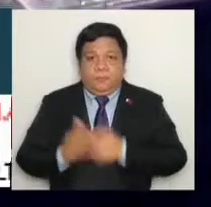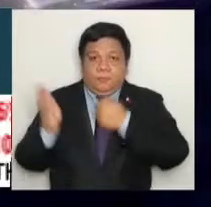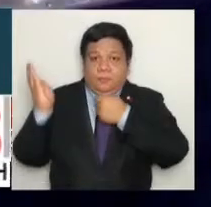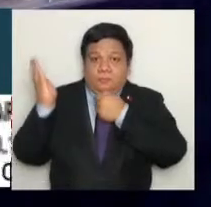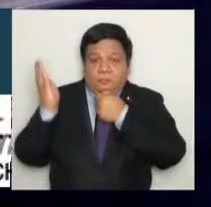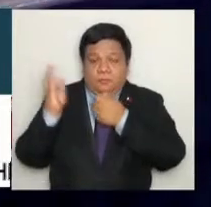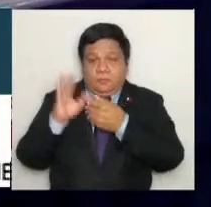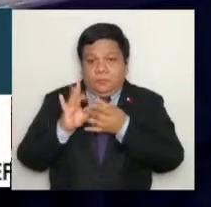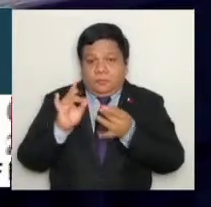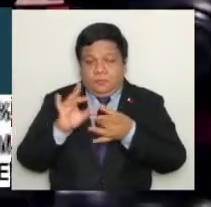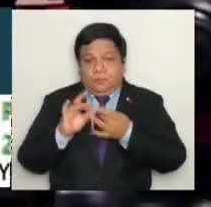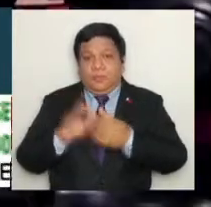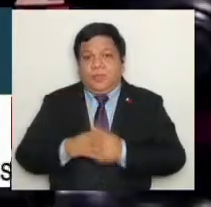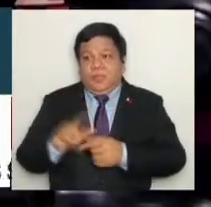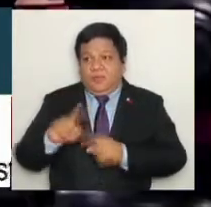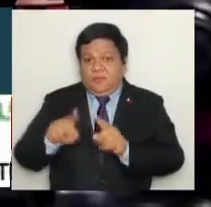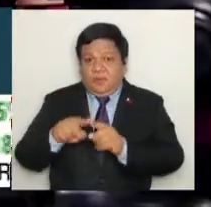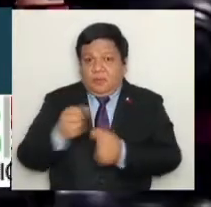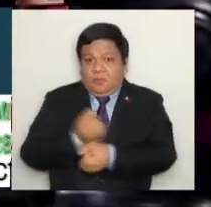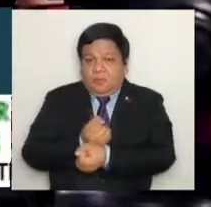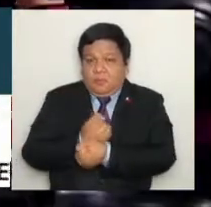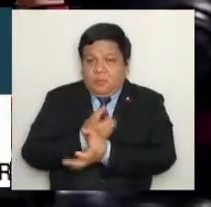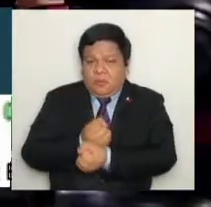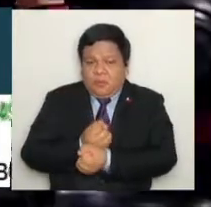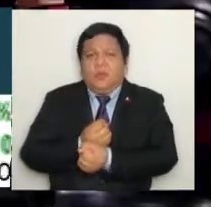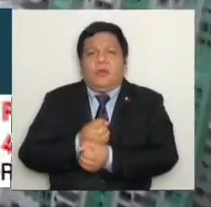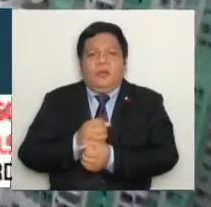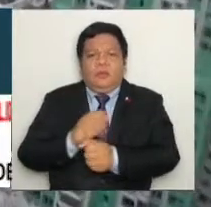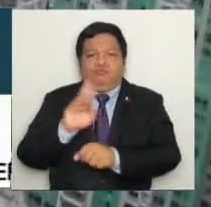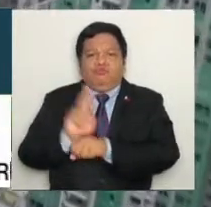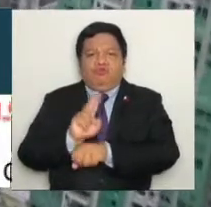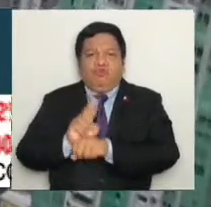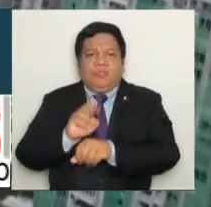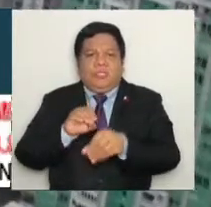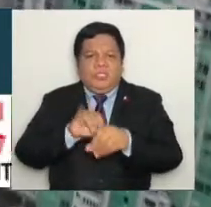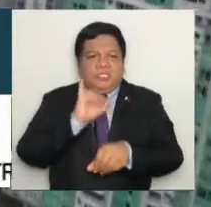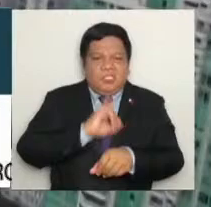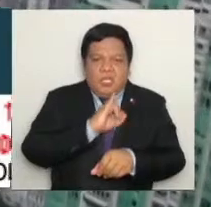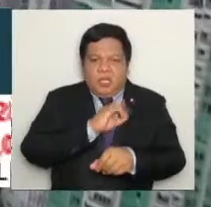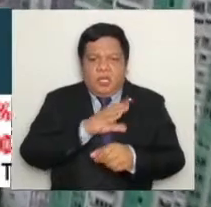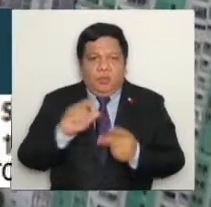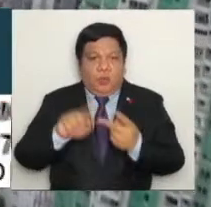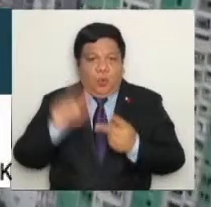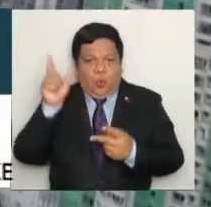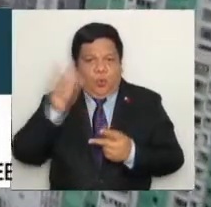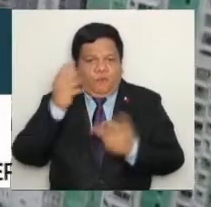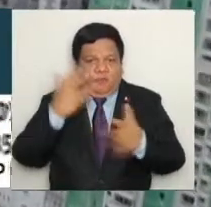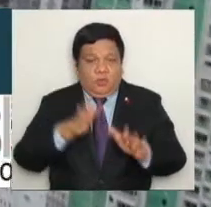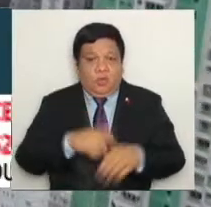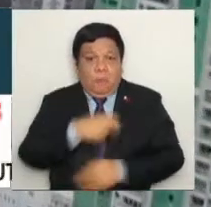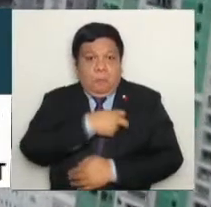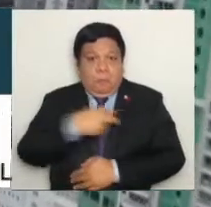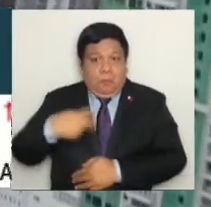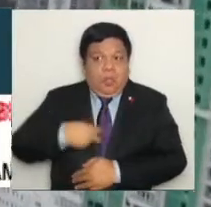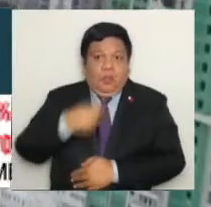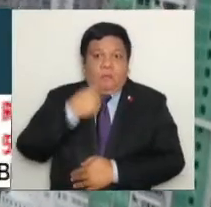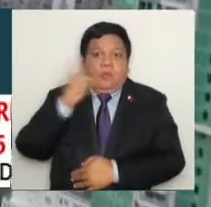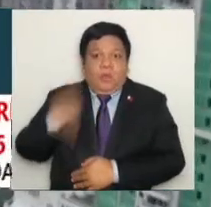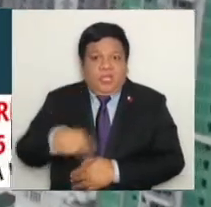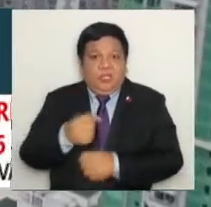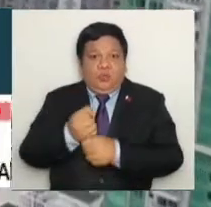in attacks by extremists in Israel and London. Beijing imposed the security law on Hong Kong last